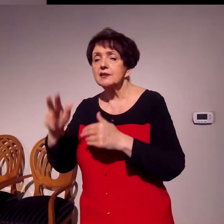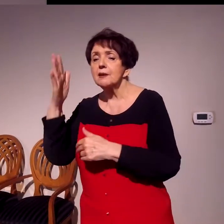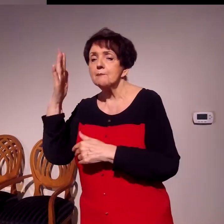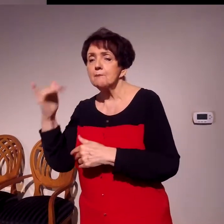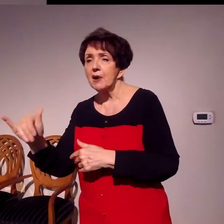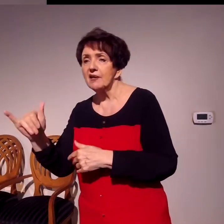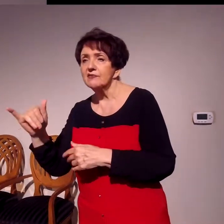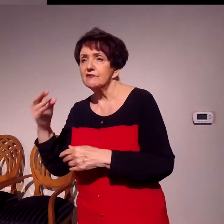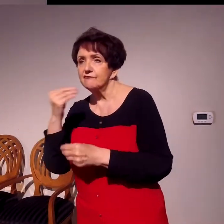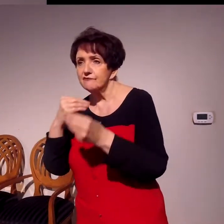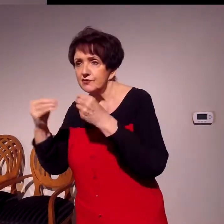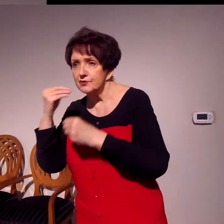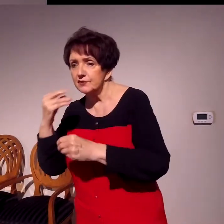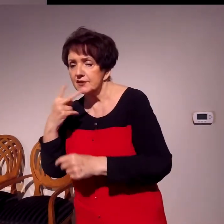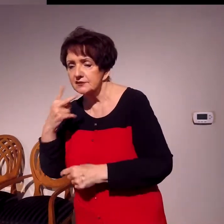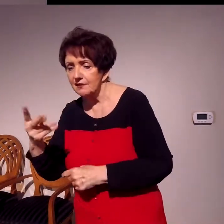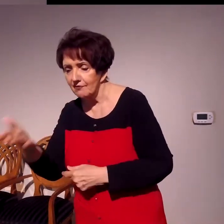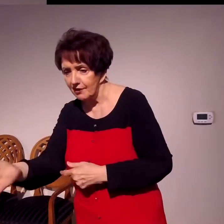on the counters.